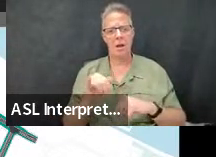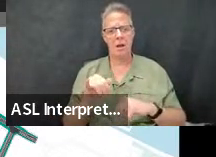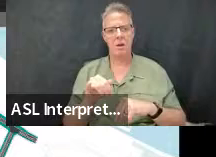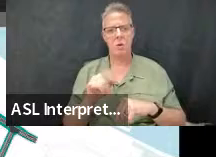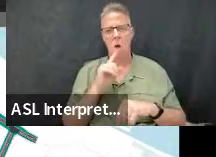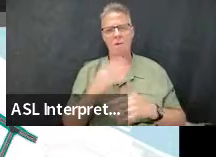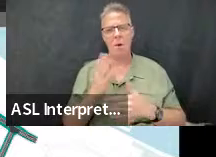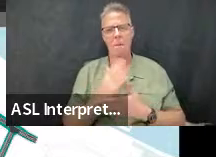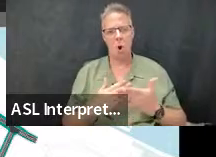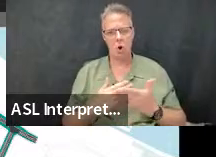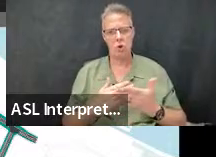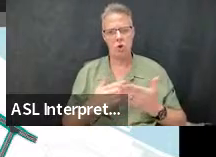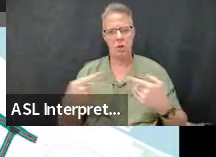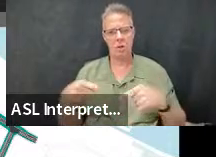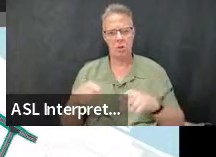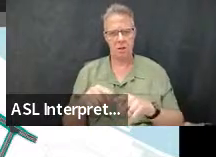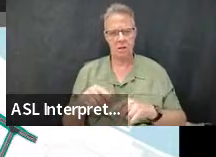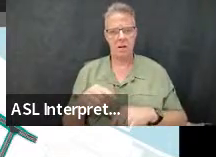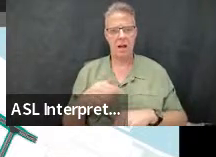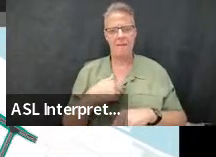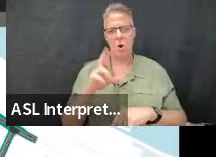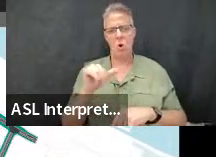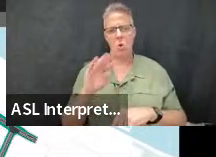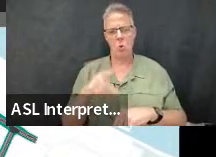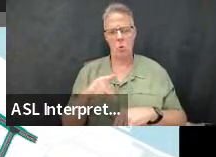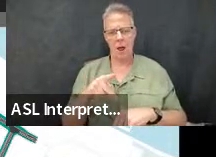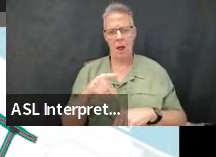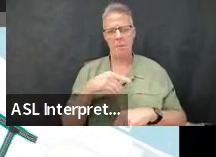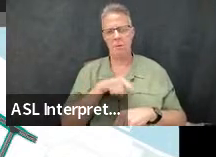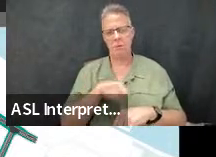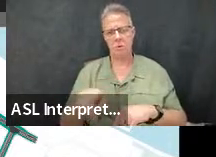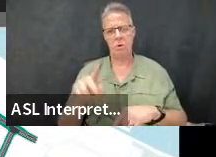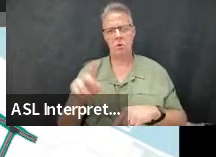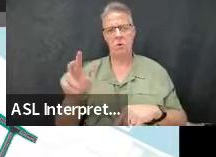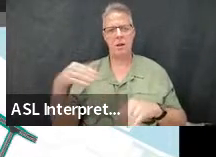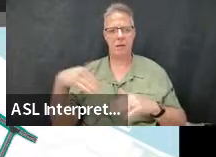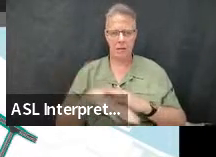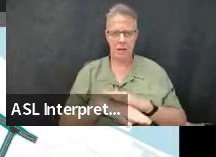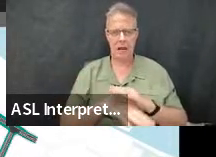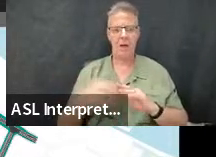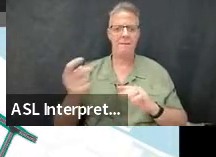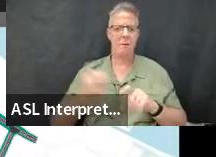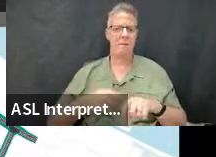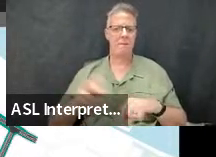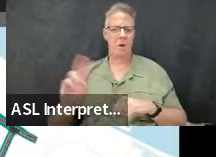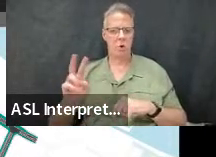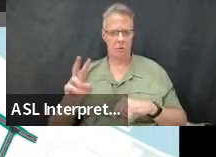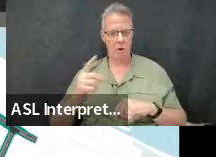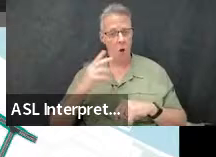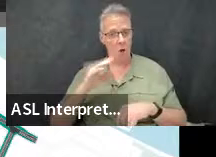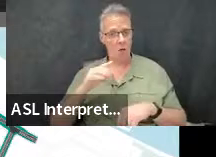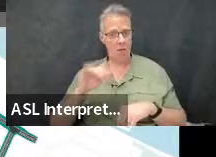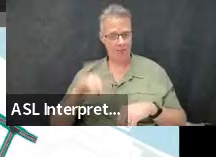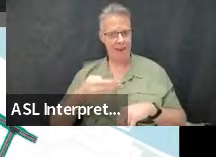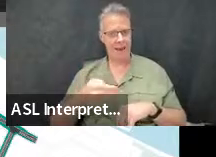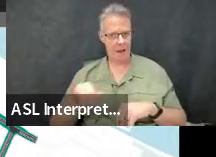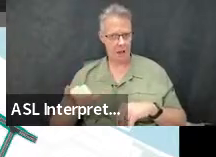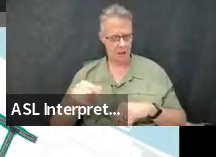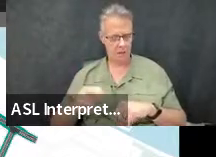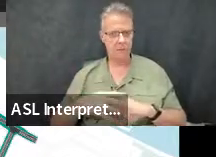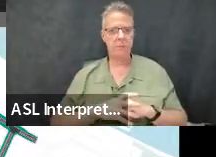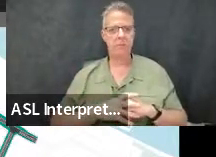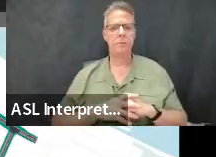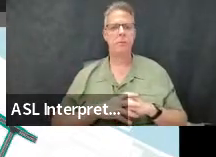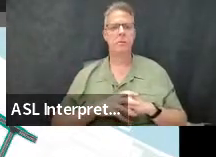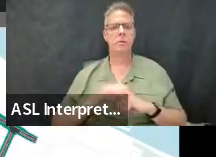partial interchange, meaning we have ramps to and from Vancouver and on Hayden Island. And then